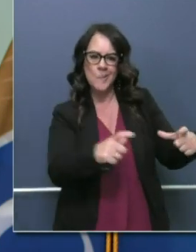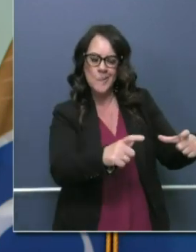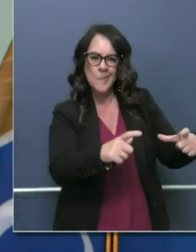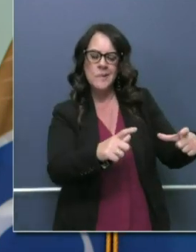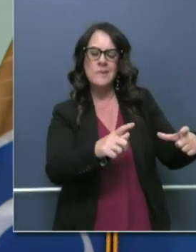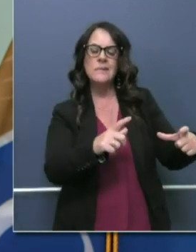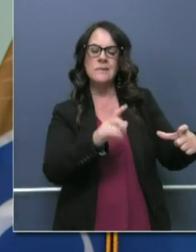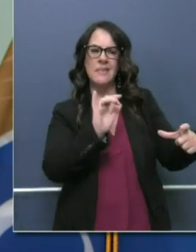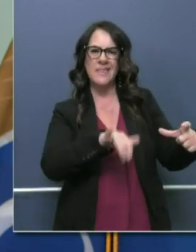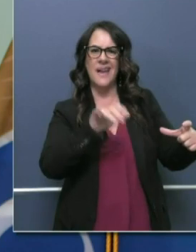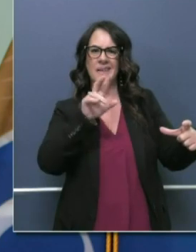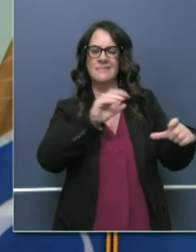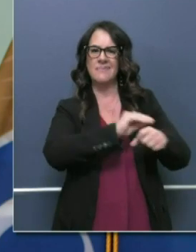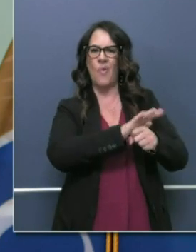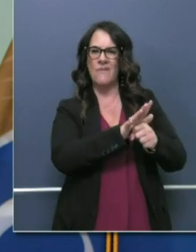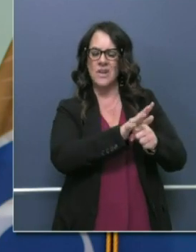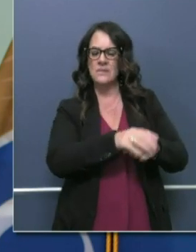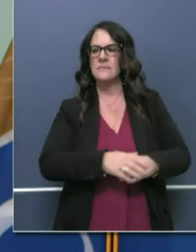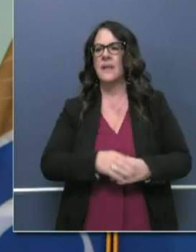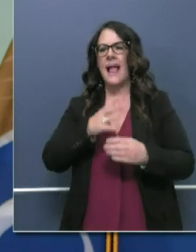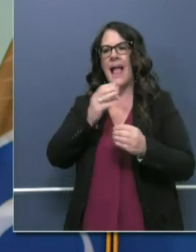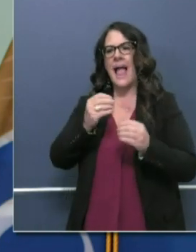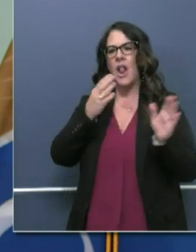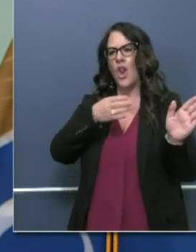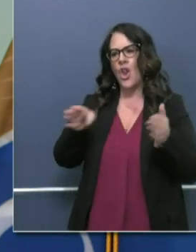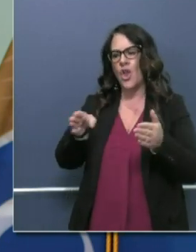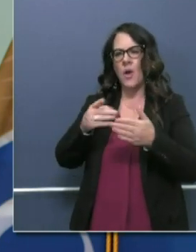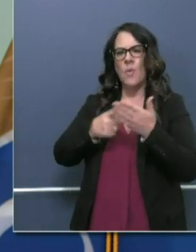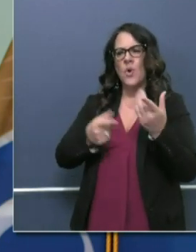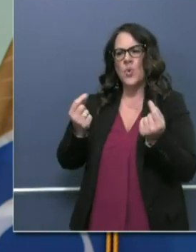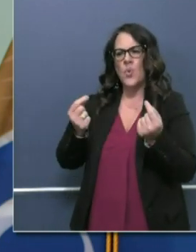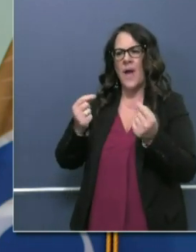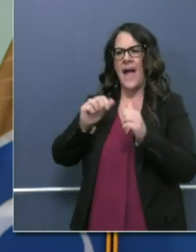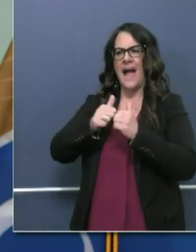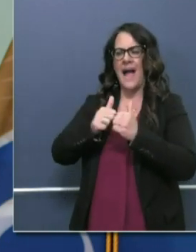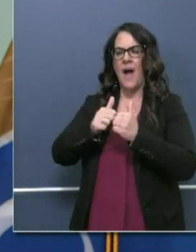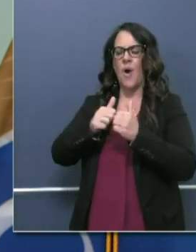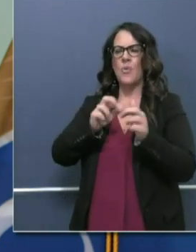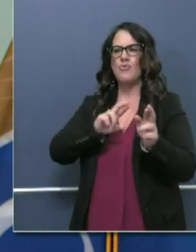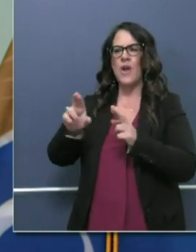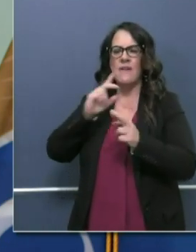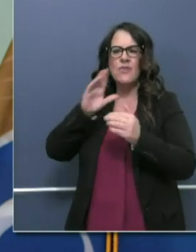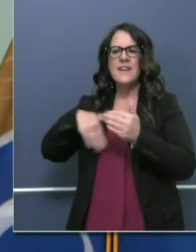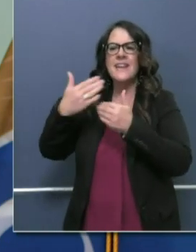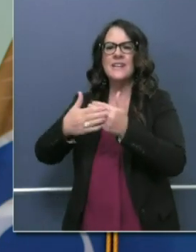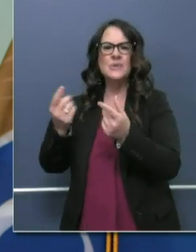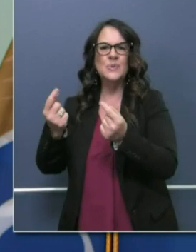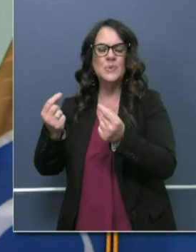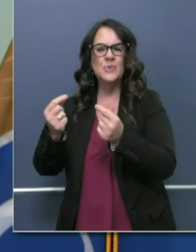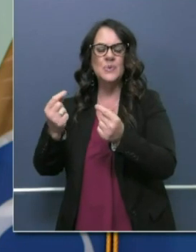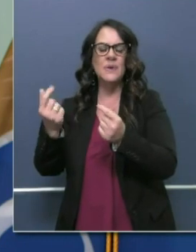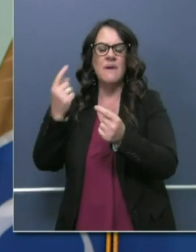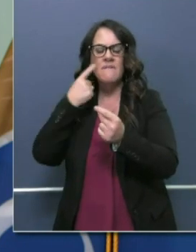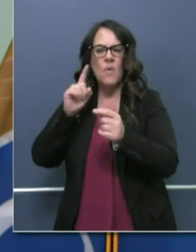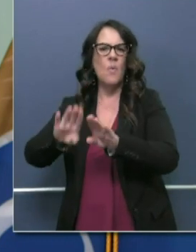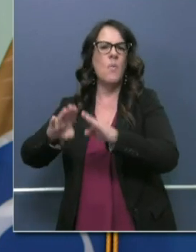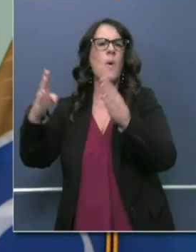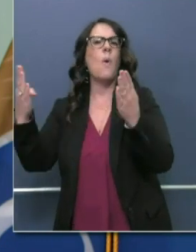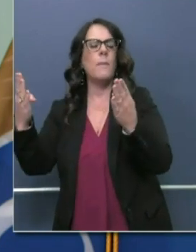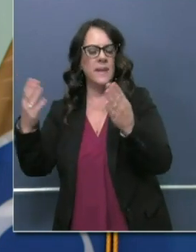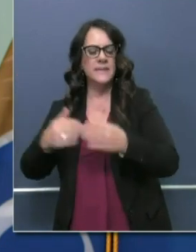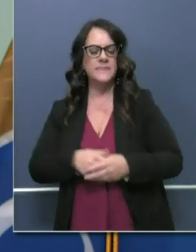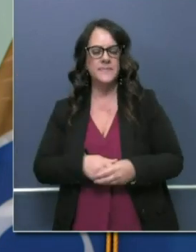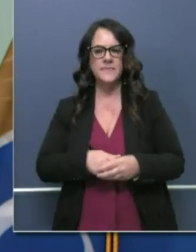prepared for this next phase as we begin to modify the stay-at-home order. But again, let me begin by focusing on